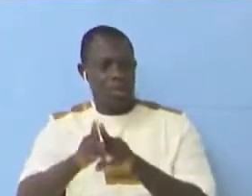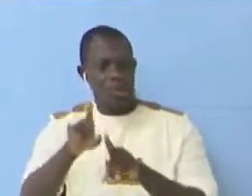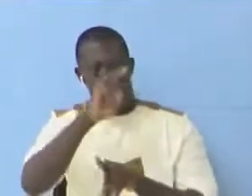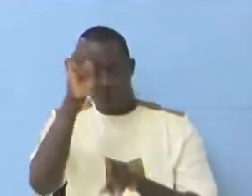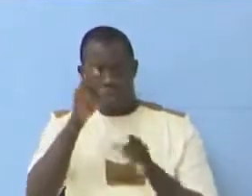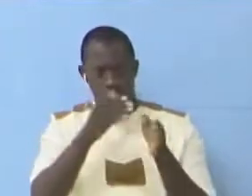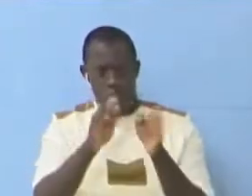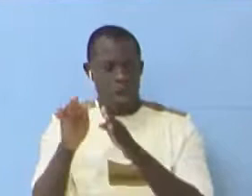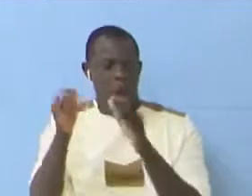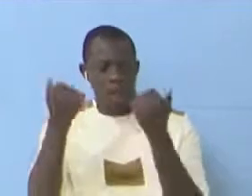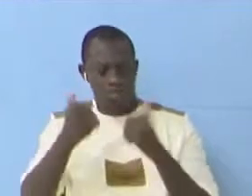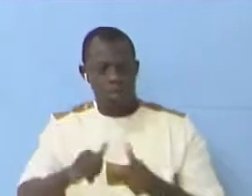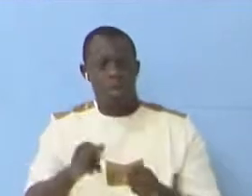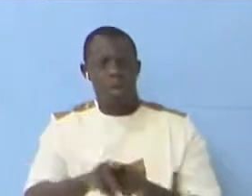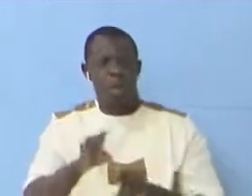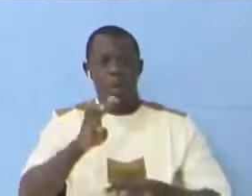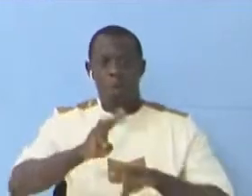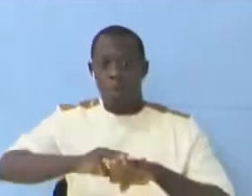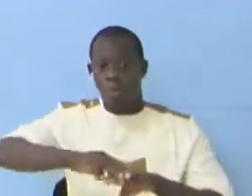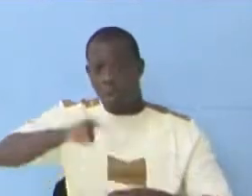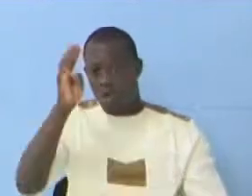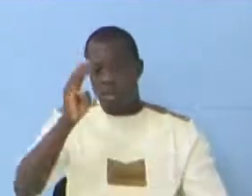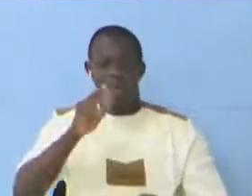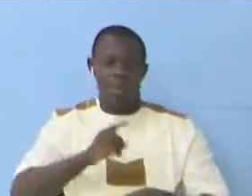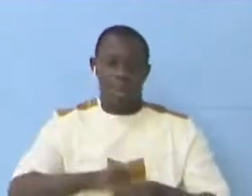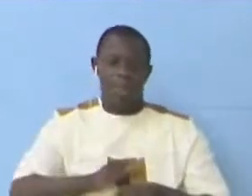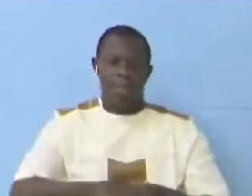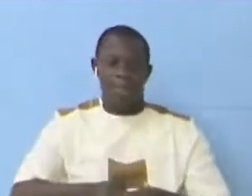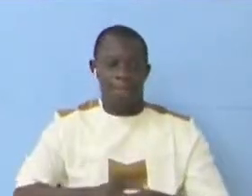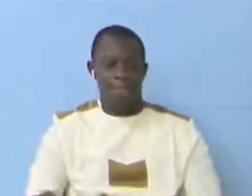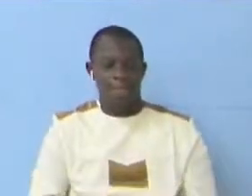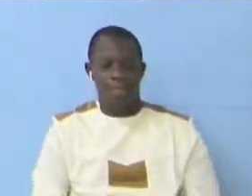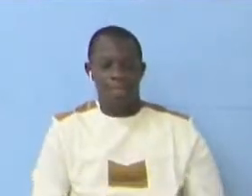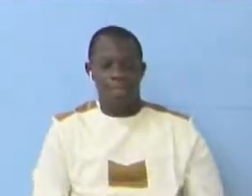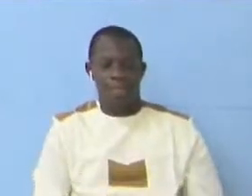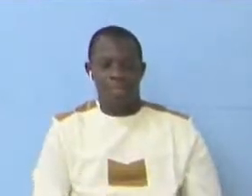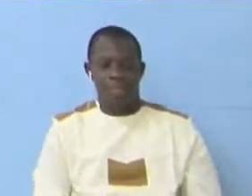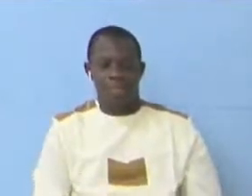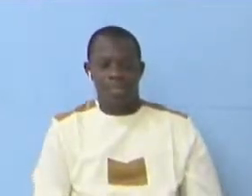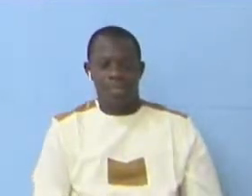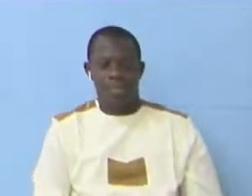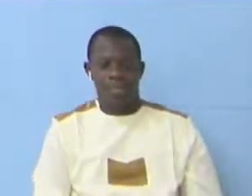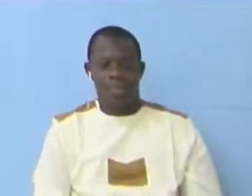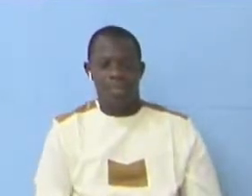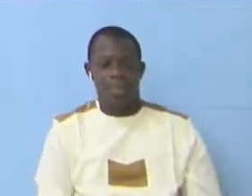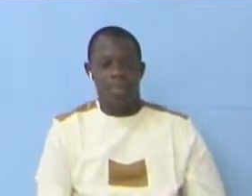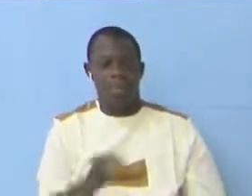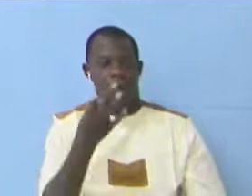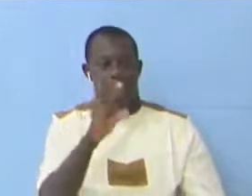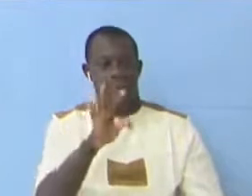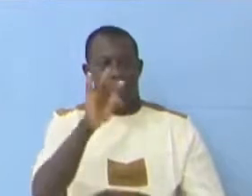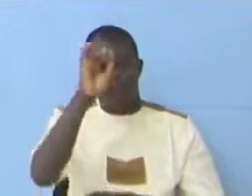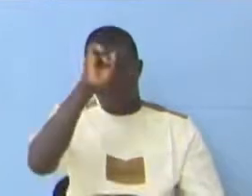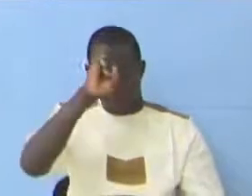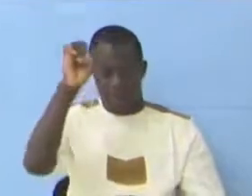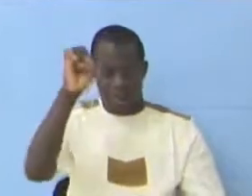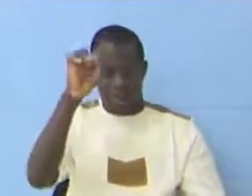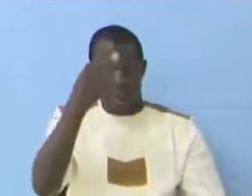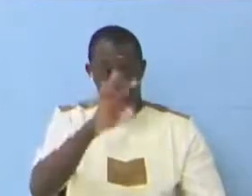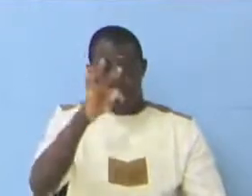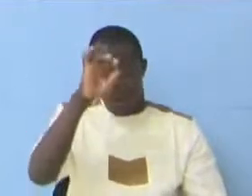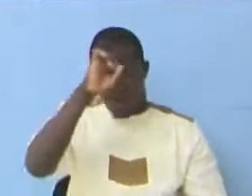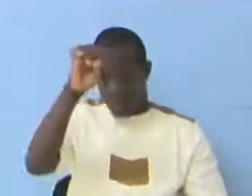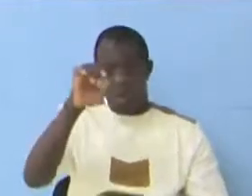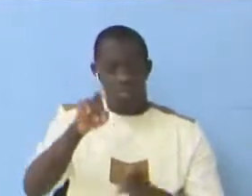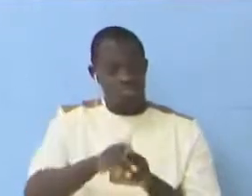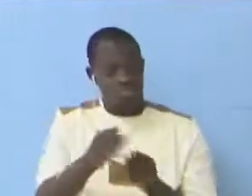Operations. most of the time, si yoon yu bari nag. where the president goes to as far as